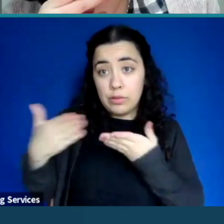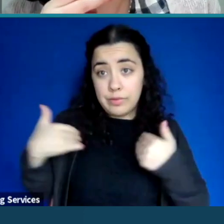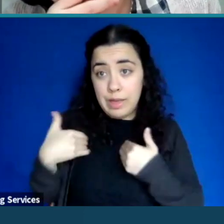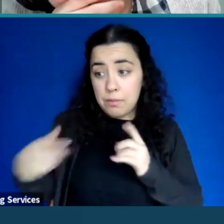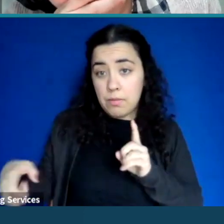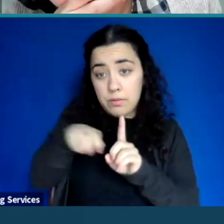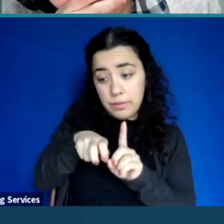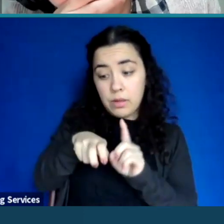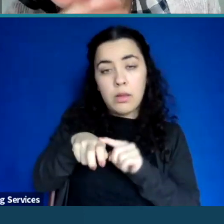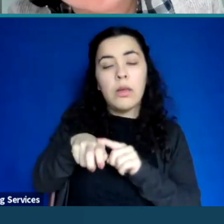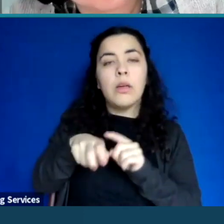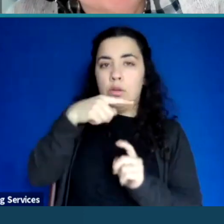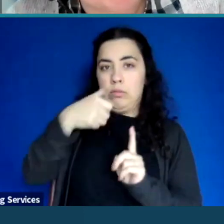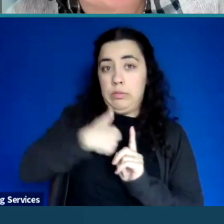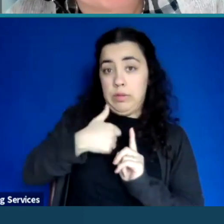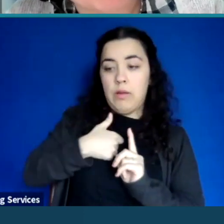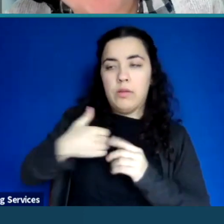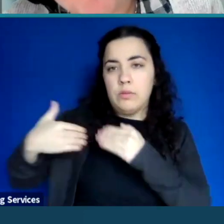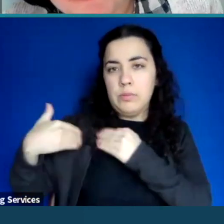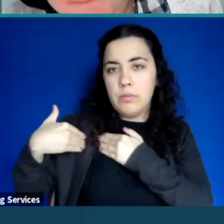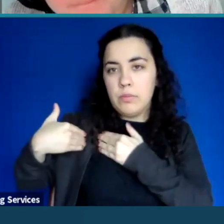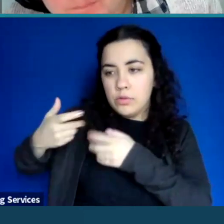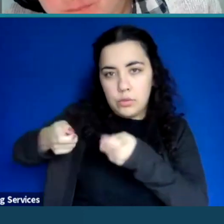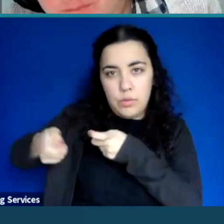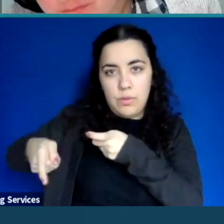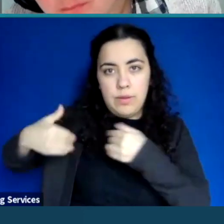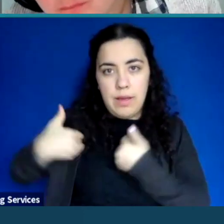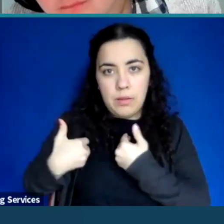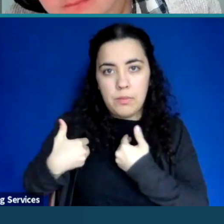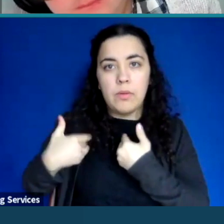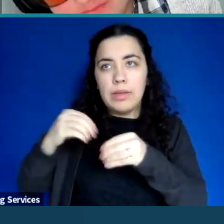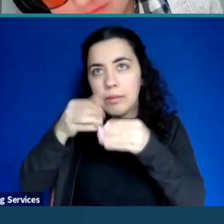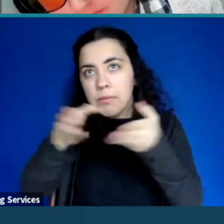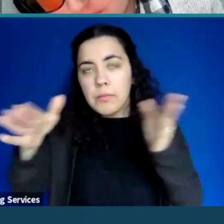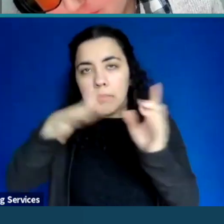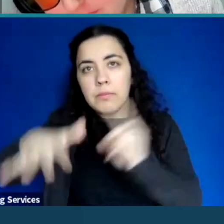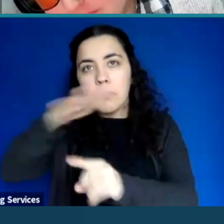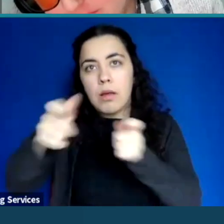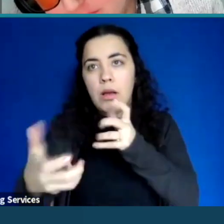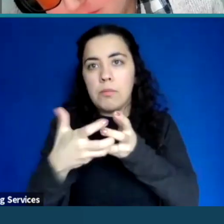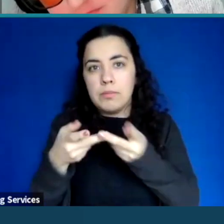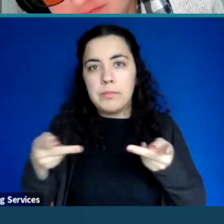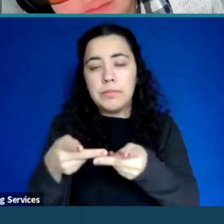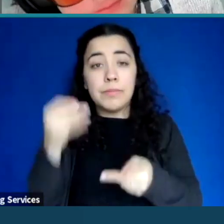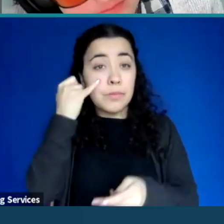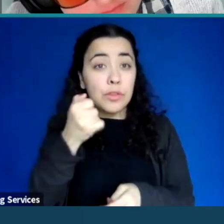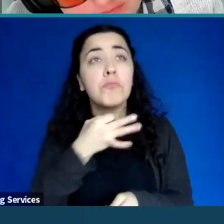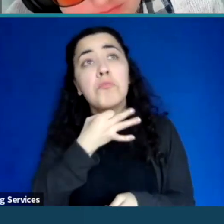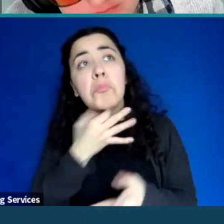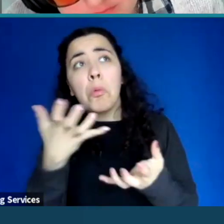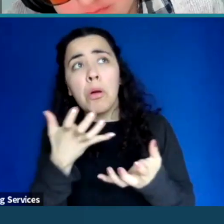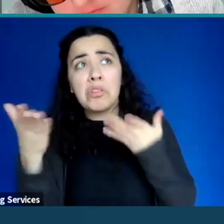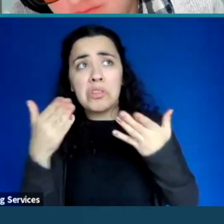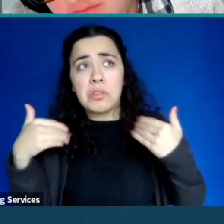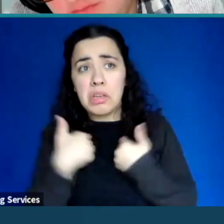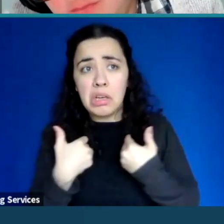of public accommodation. And then something I also tell people who are looking to get a service animal is they have to be